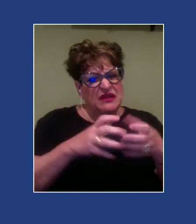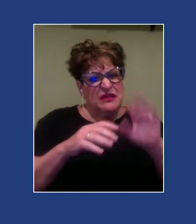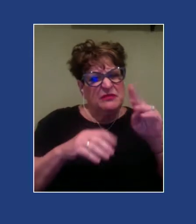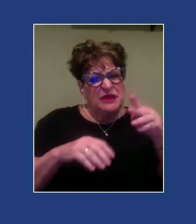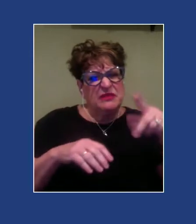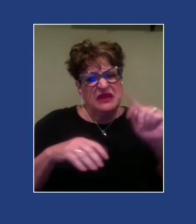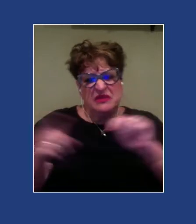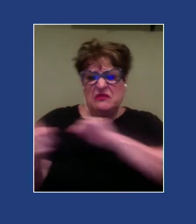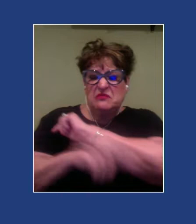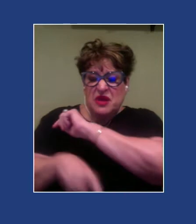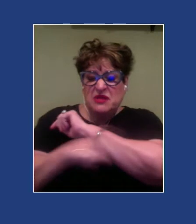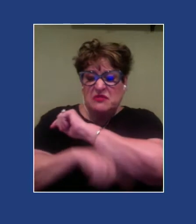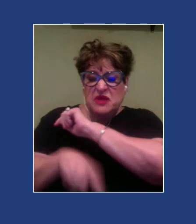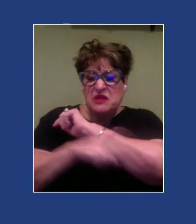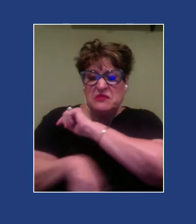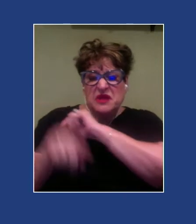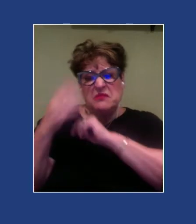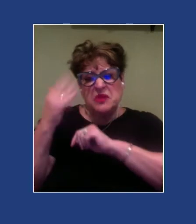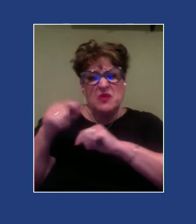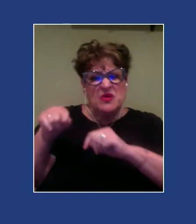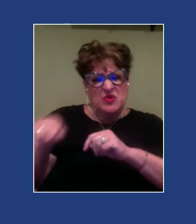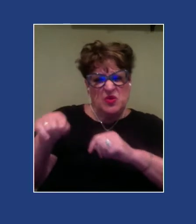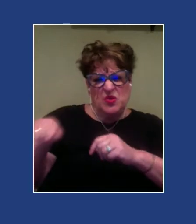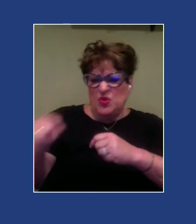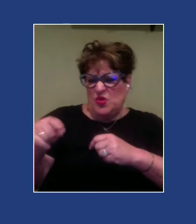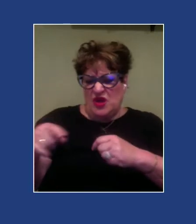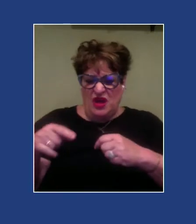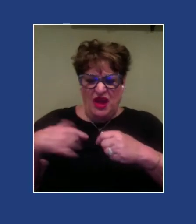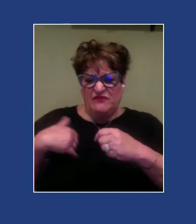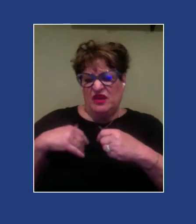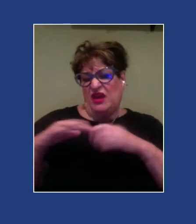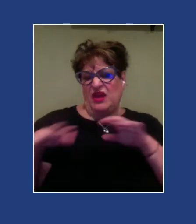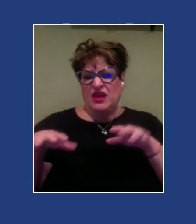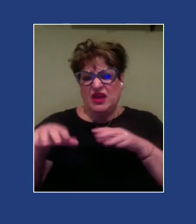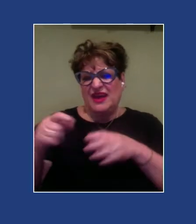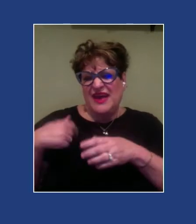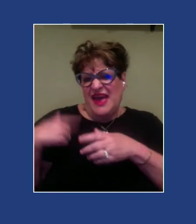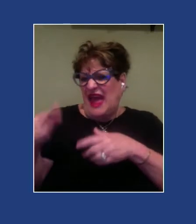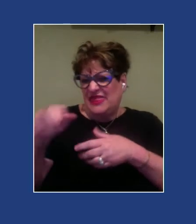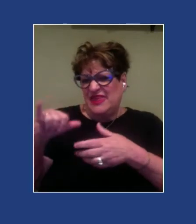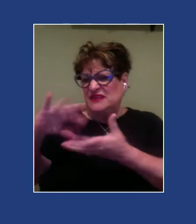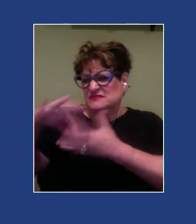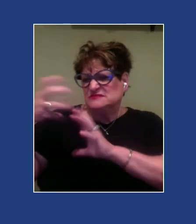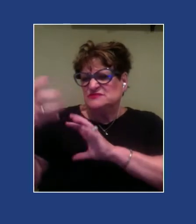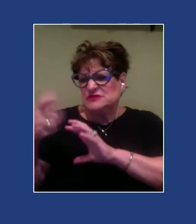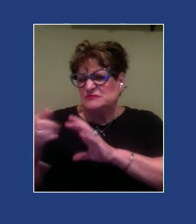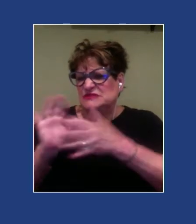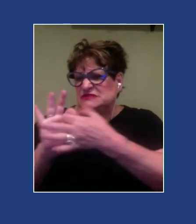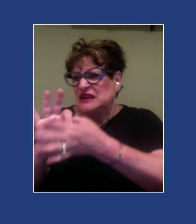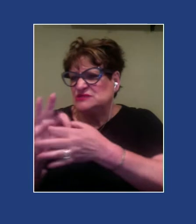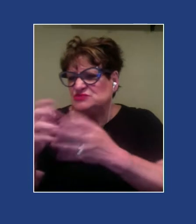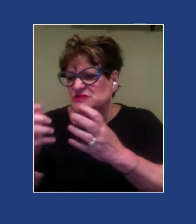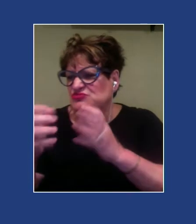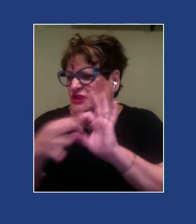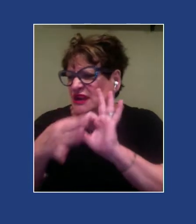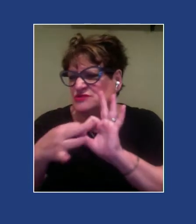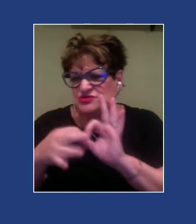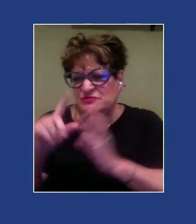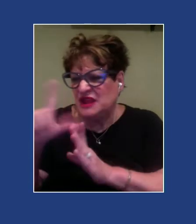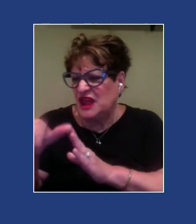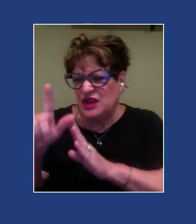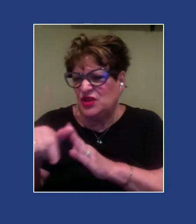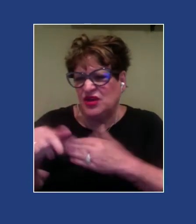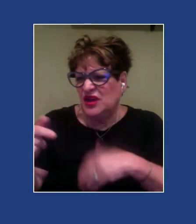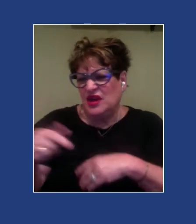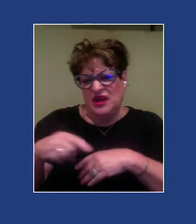continually for gender expansive behaviors could conceivably lead to disruptions in attachments later in life, childhood mistreatment